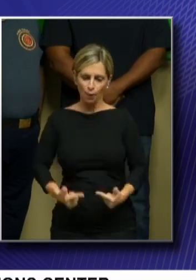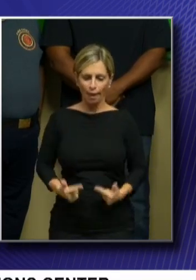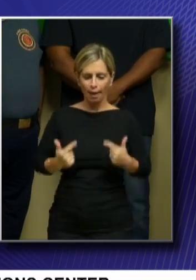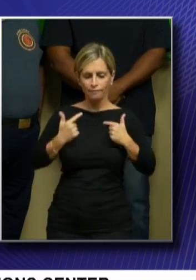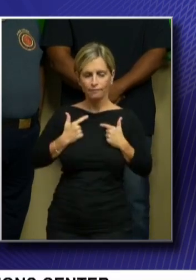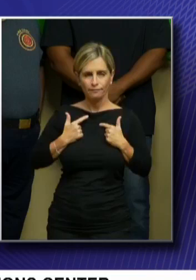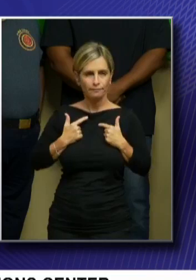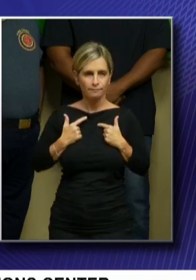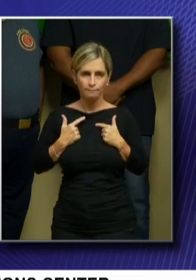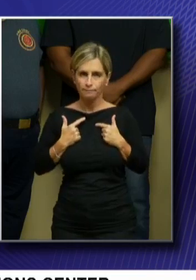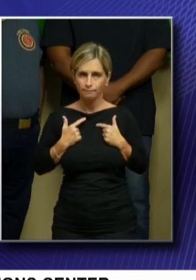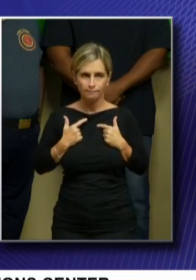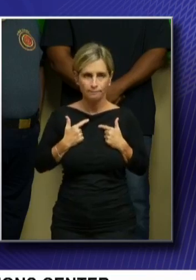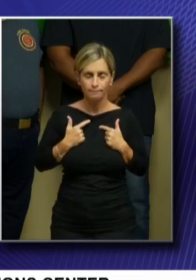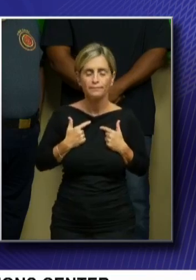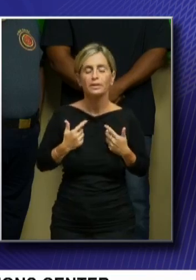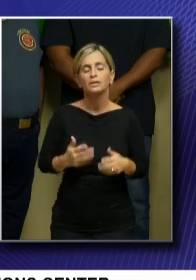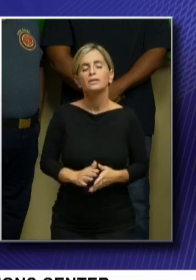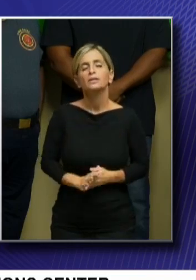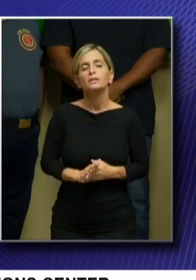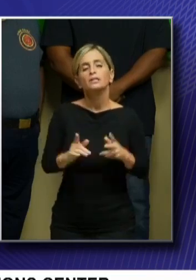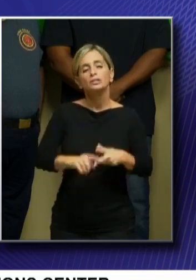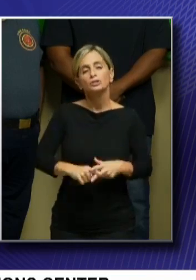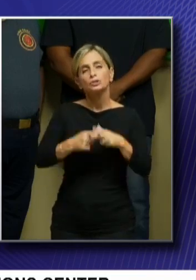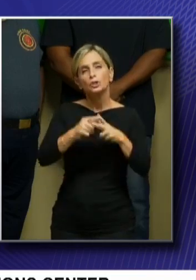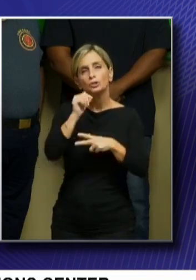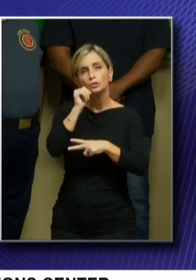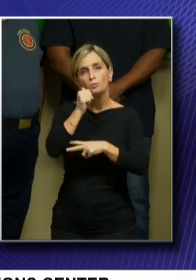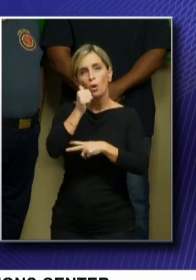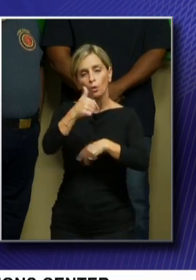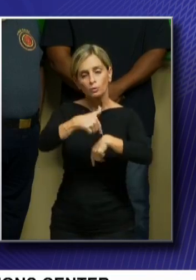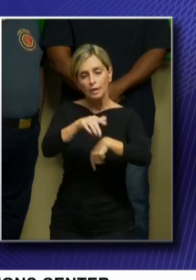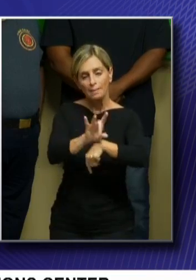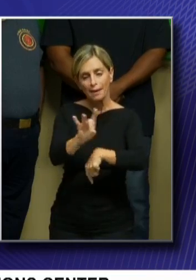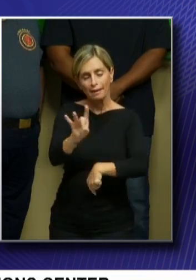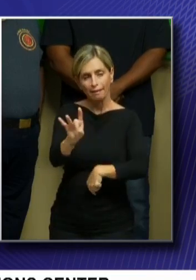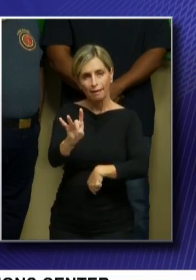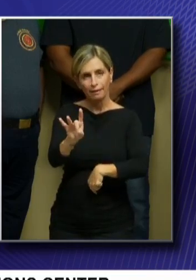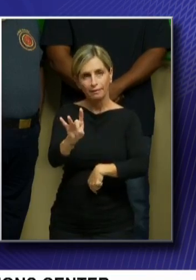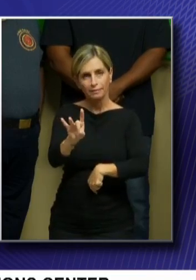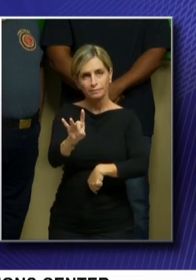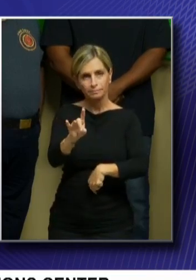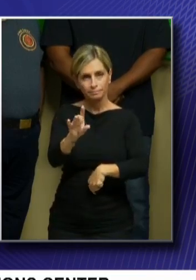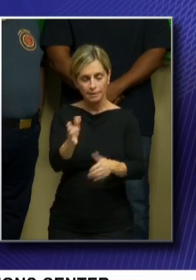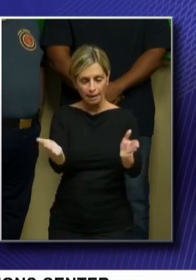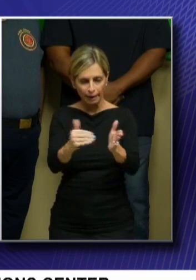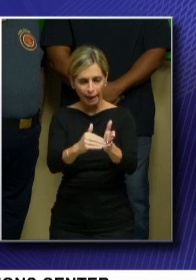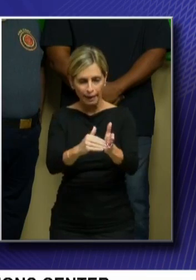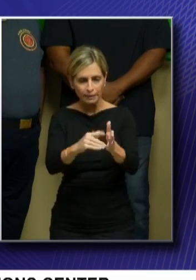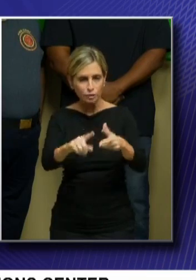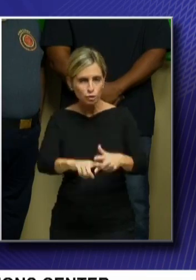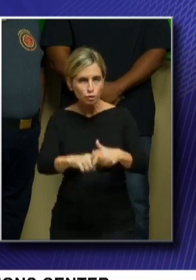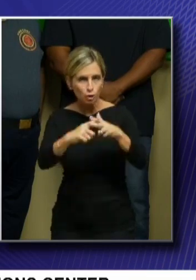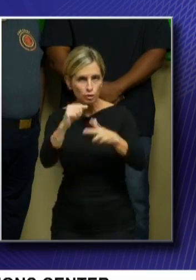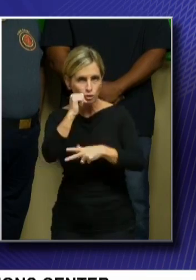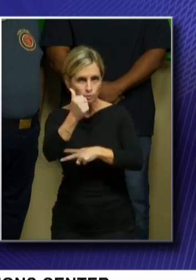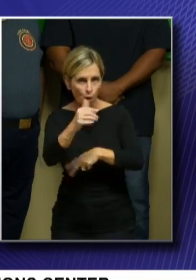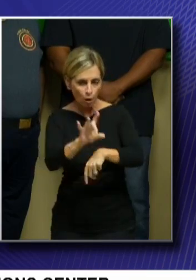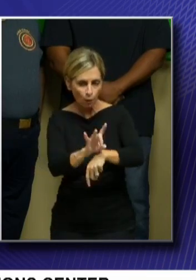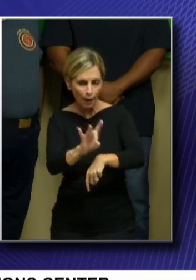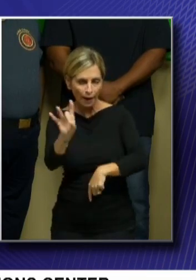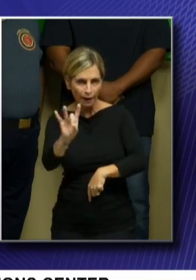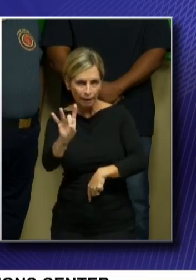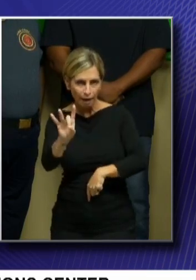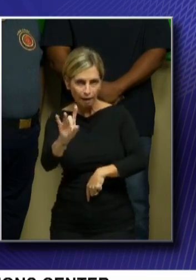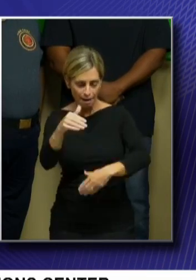seriously. Effective tomorrow at 8 a.m., I'm going to repeat it again, effective tomorrow at 8 a.m., access